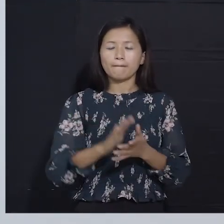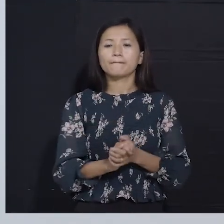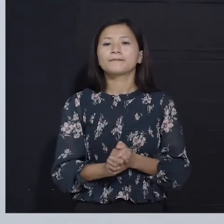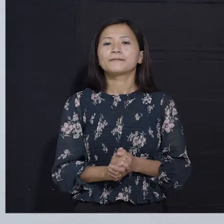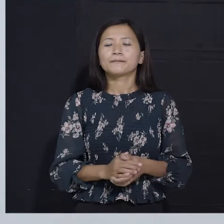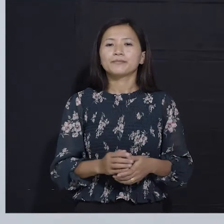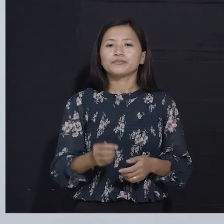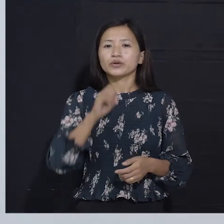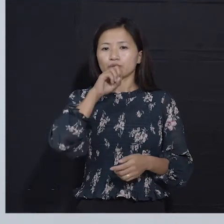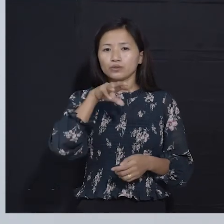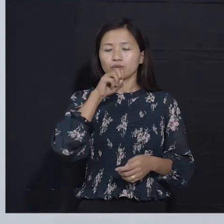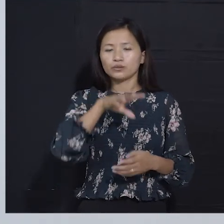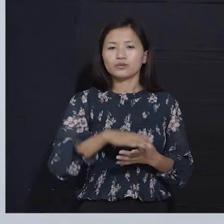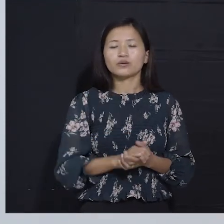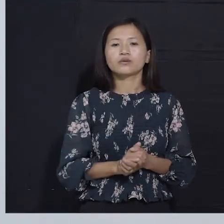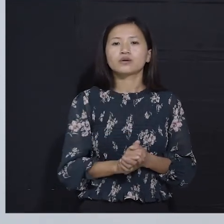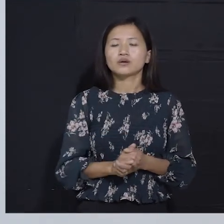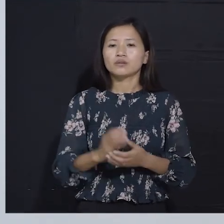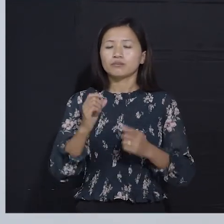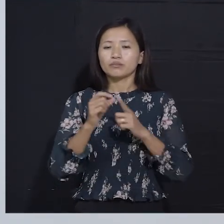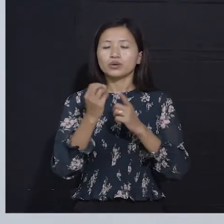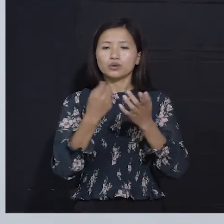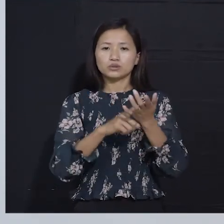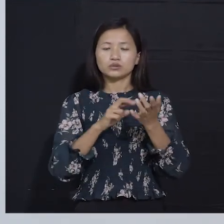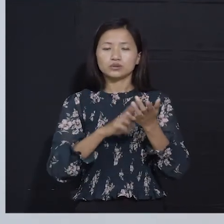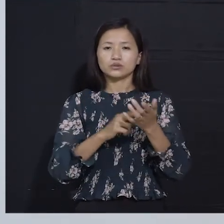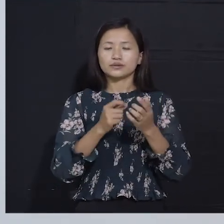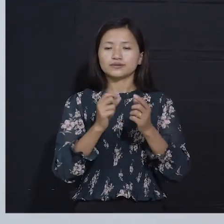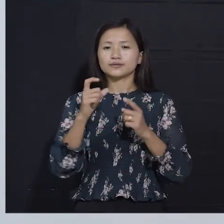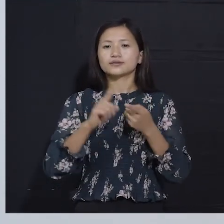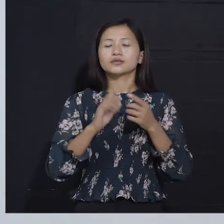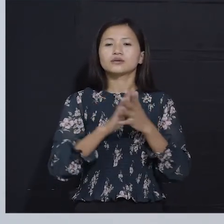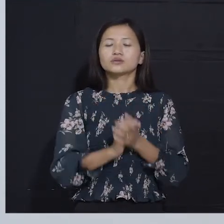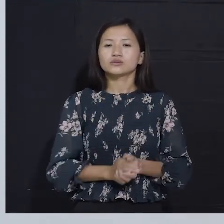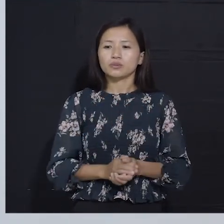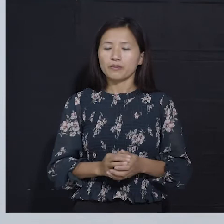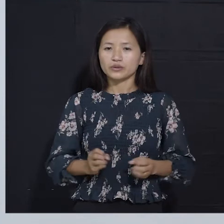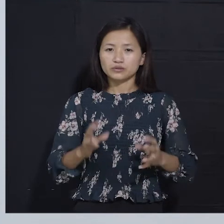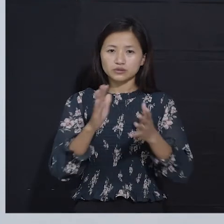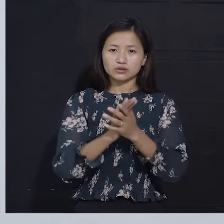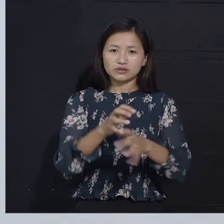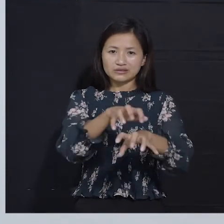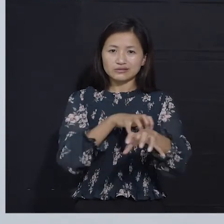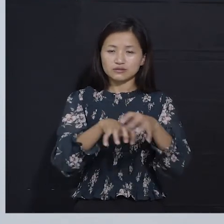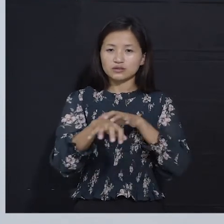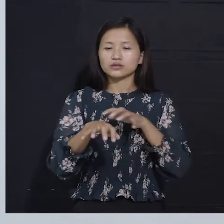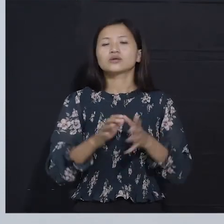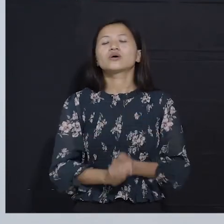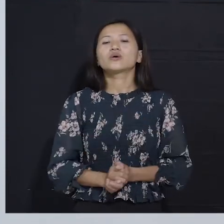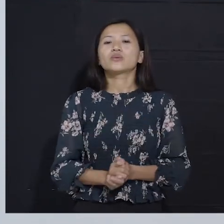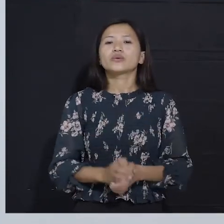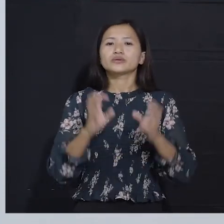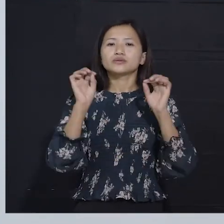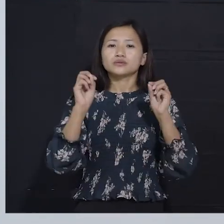attack again, but the dog pounced on the wild pig and then began to scratch with the claws, right? You know, the claws.